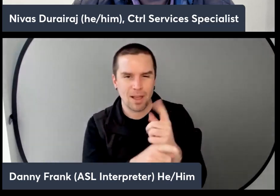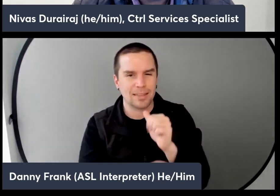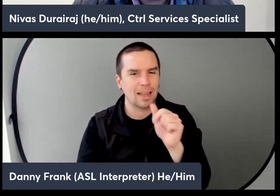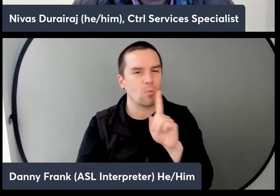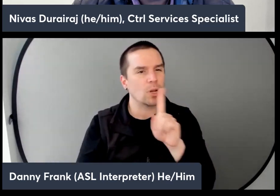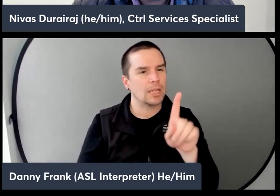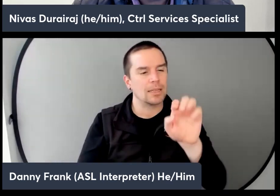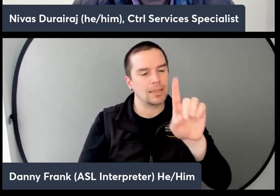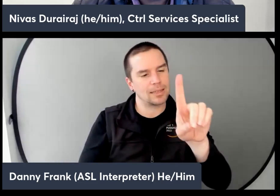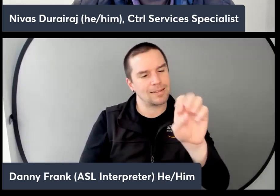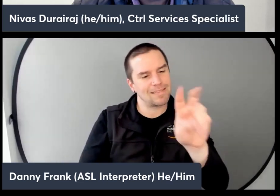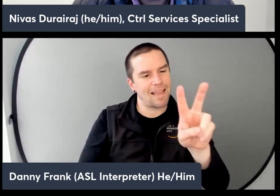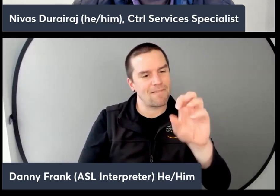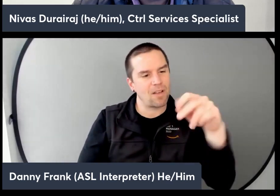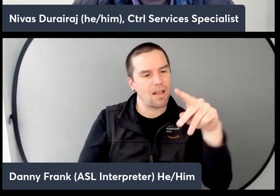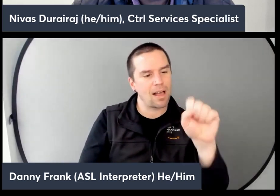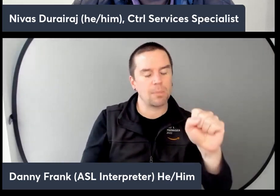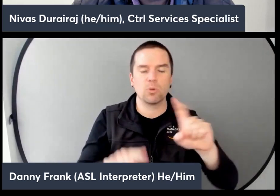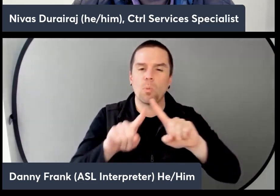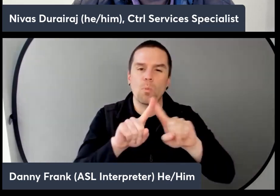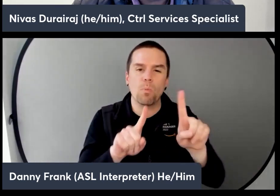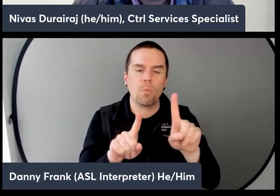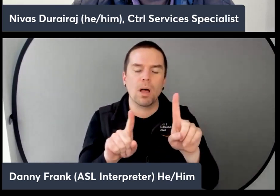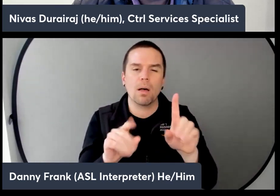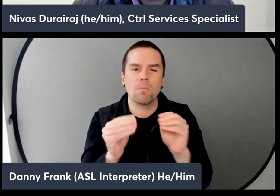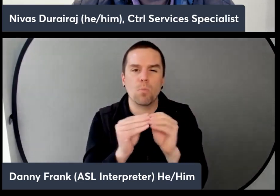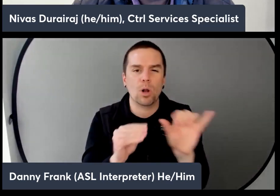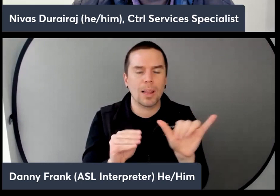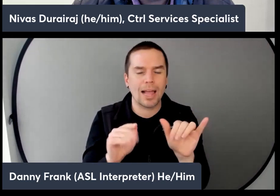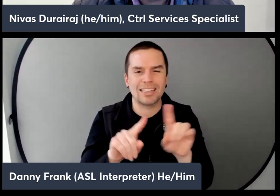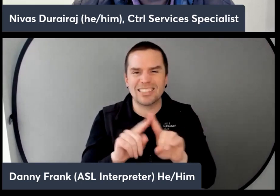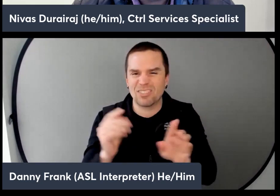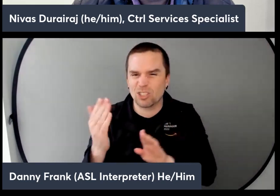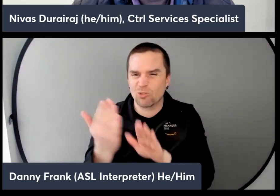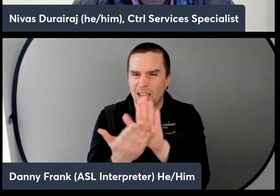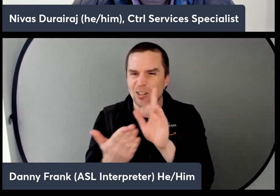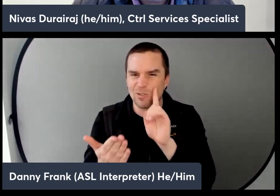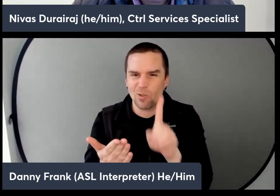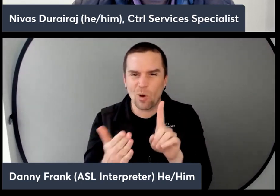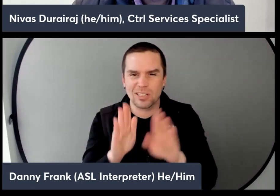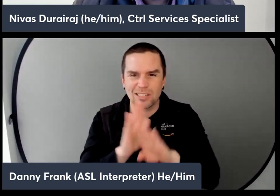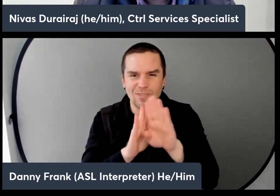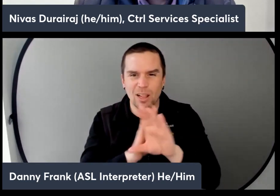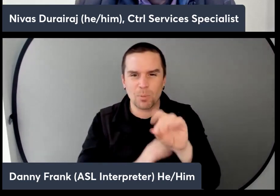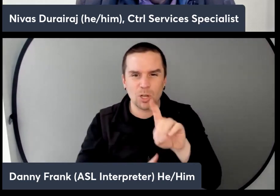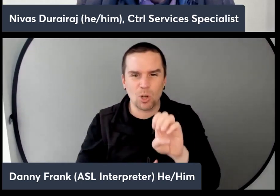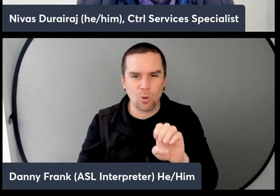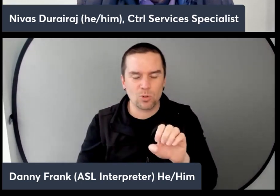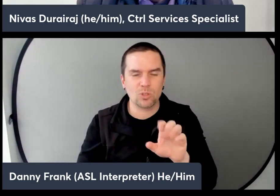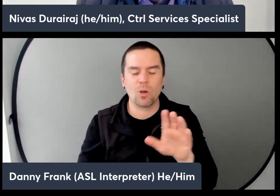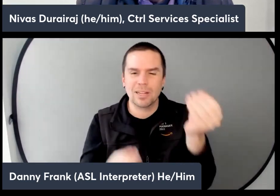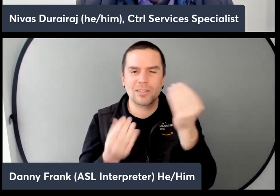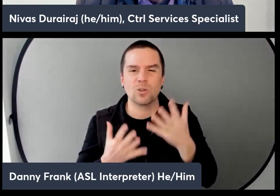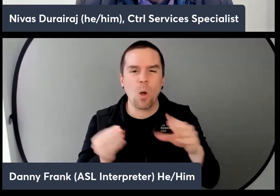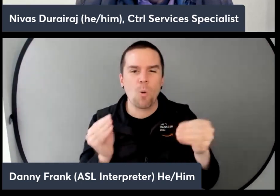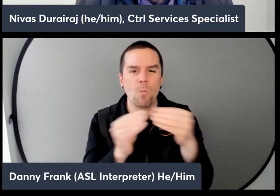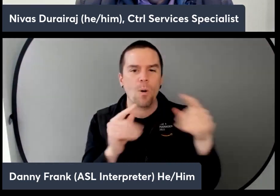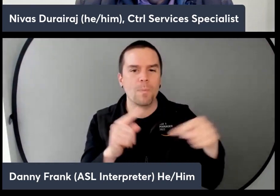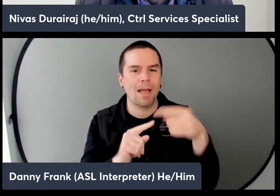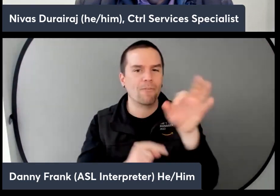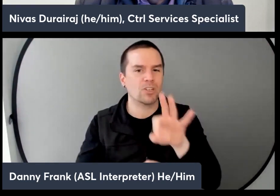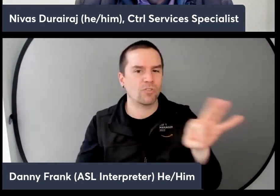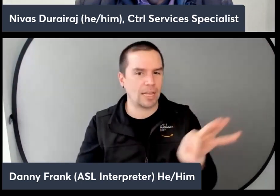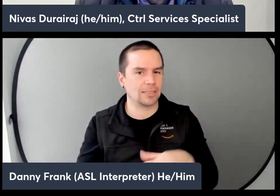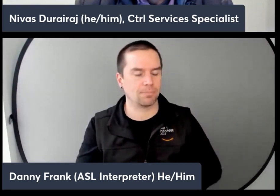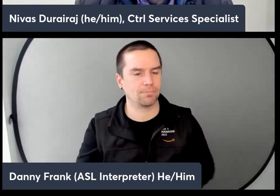a different strategy for developing code. So yeah, let's hear more about feature flags. Yeah, I think that,